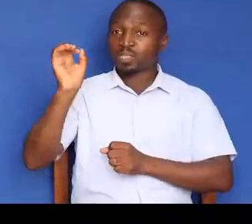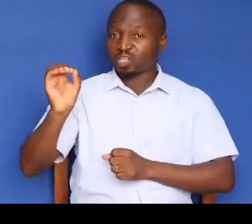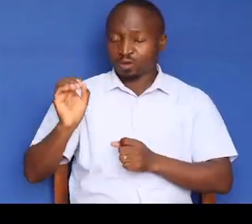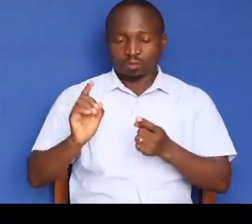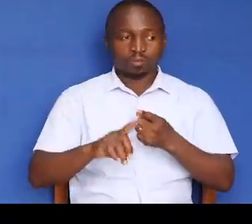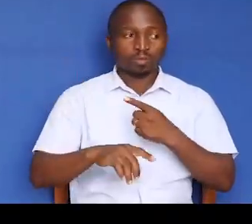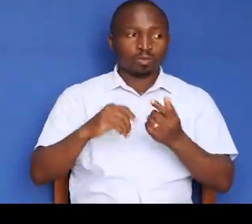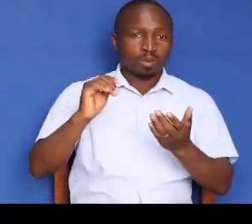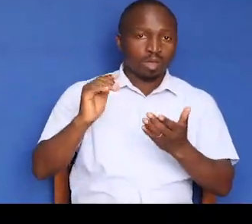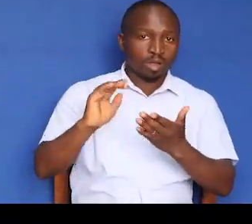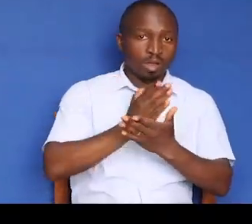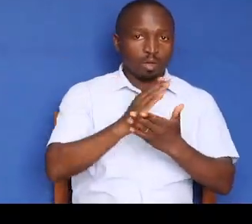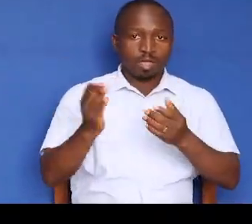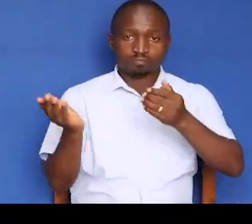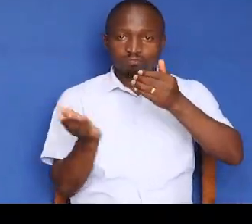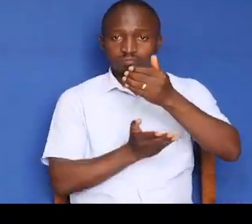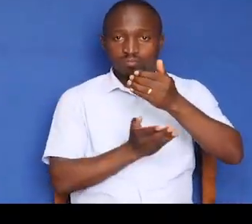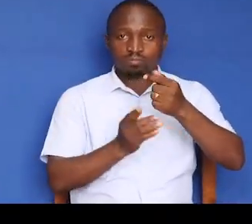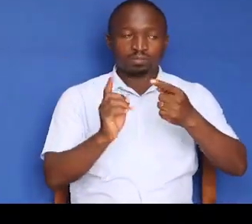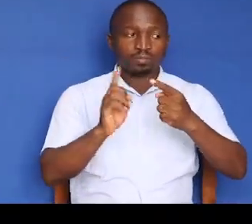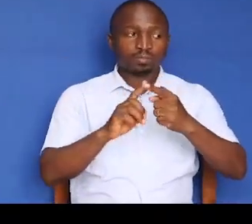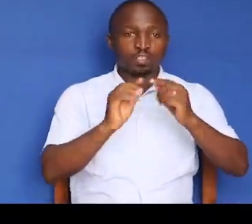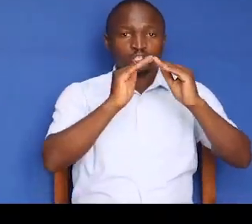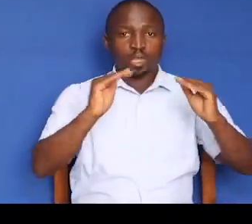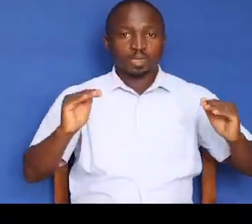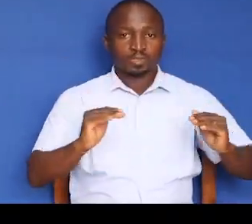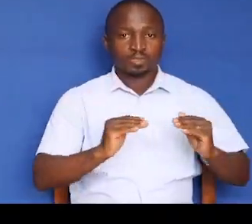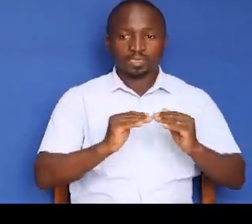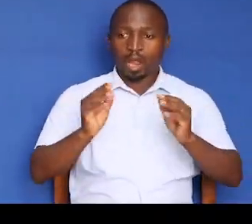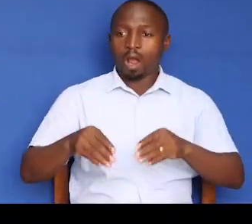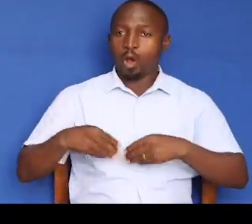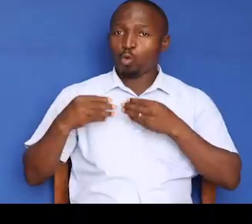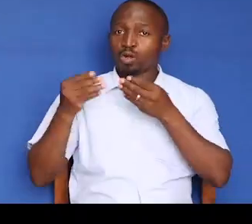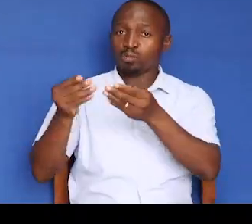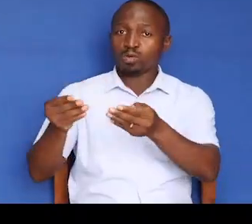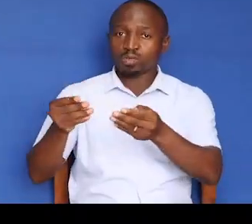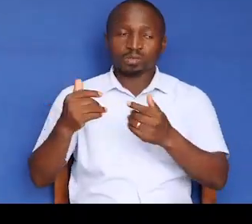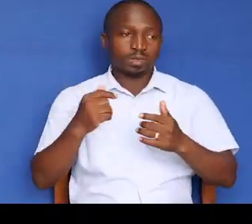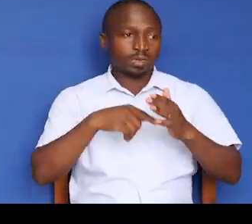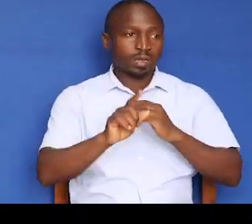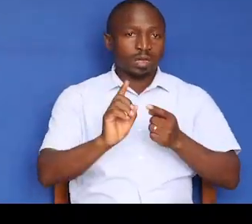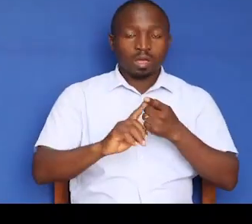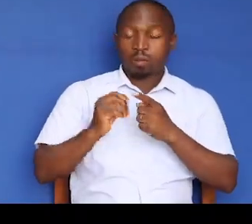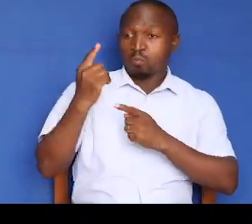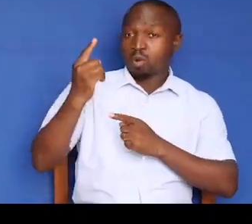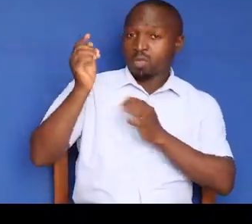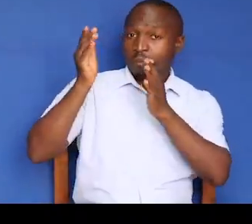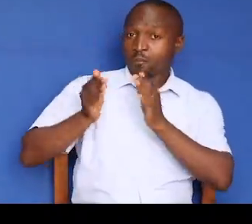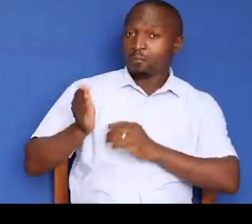total revenue, divided by change in output. Change in output Now, at one output